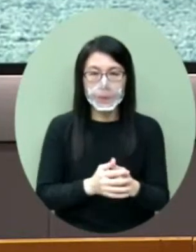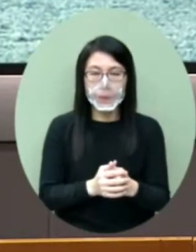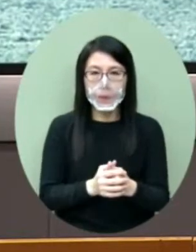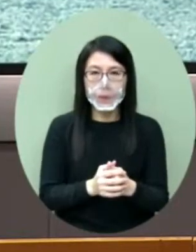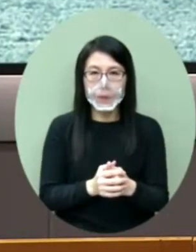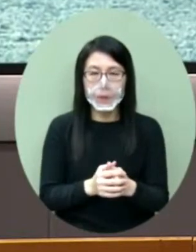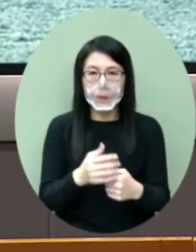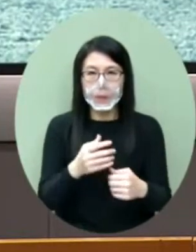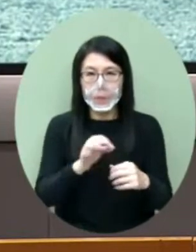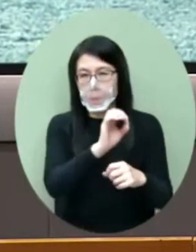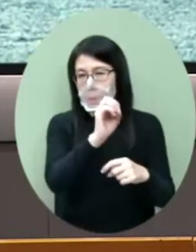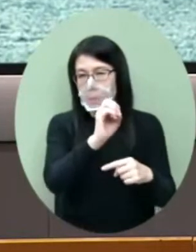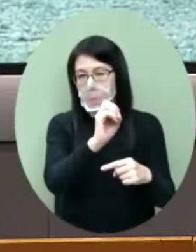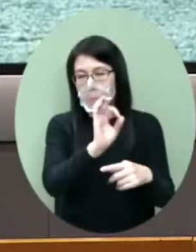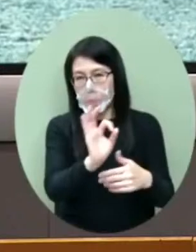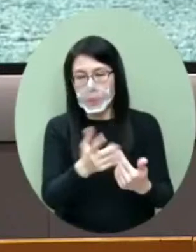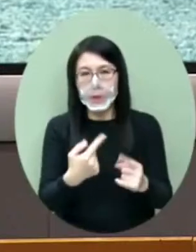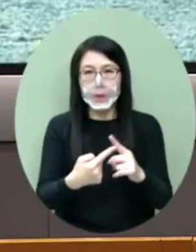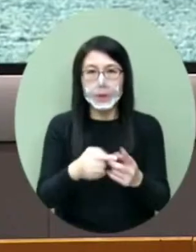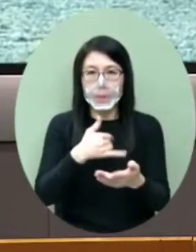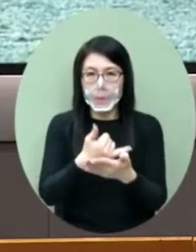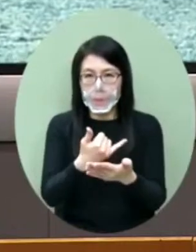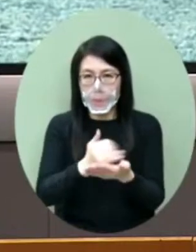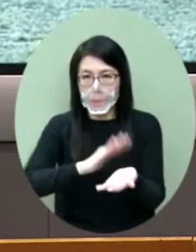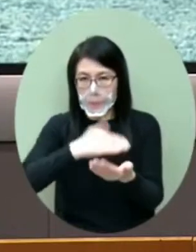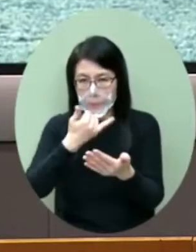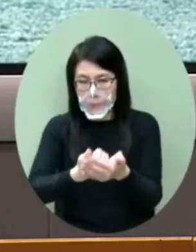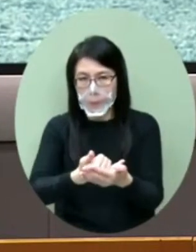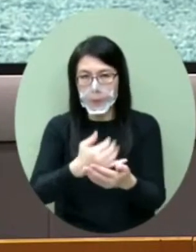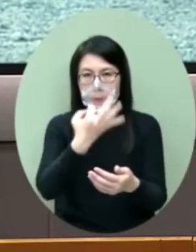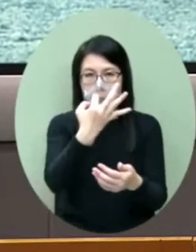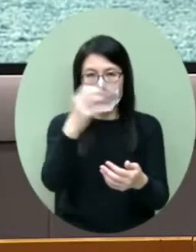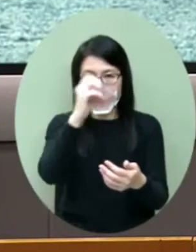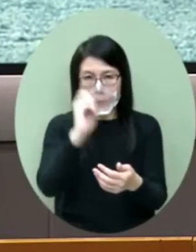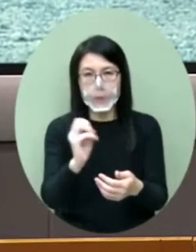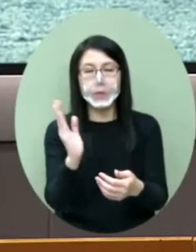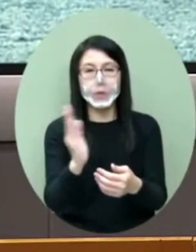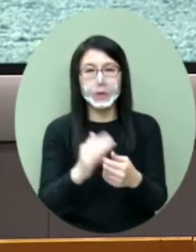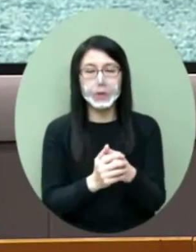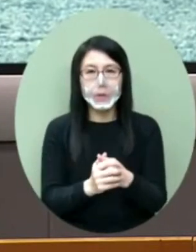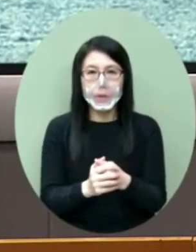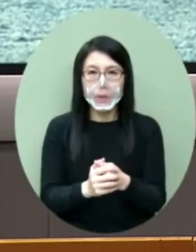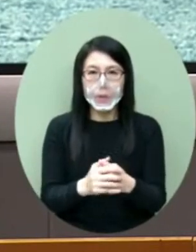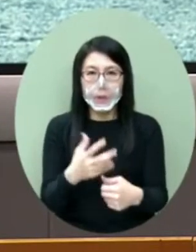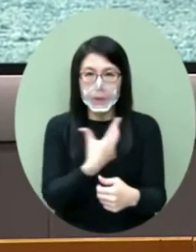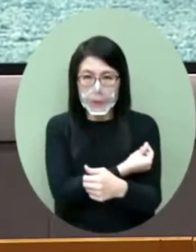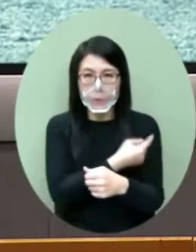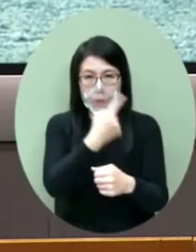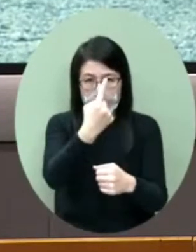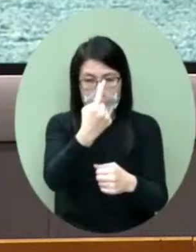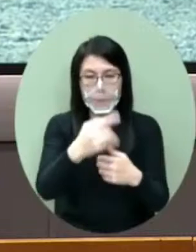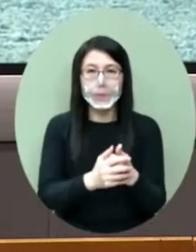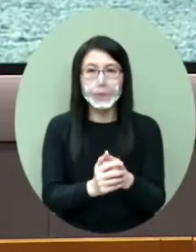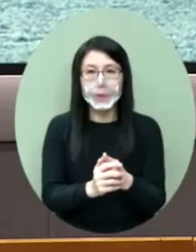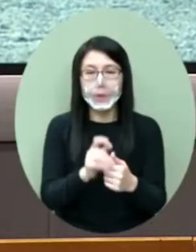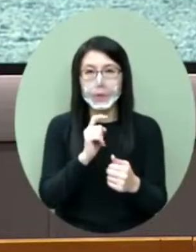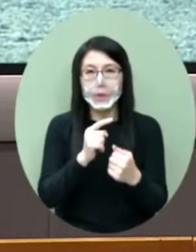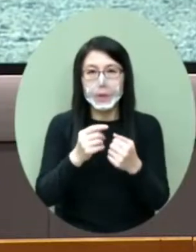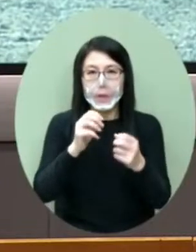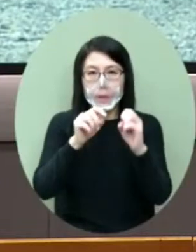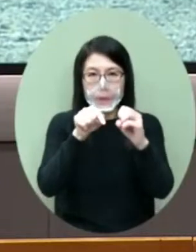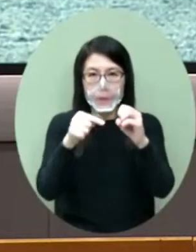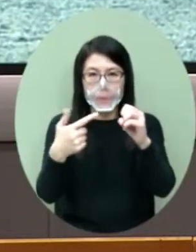Those who have been vaccinated only 1 dose or less, the death rate is about 3%. Those with